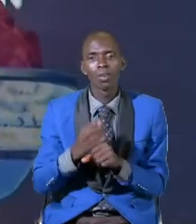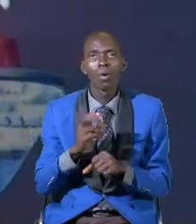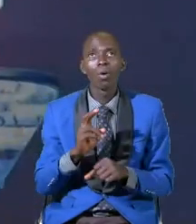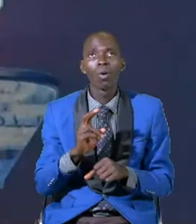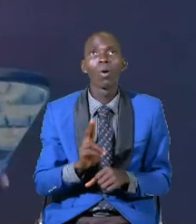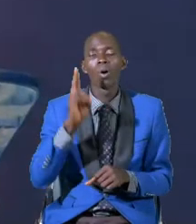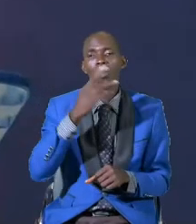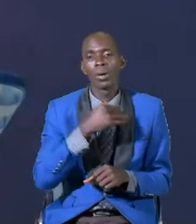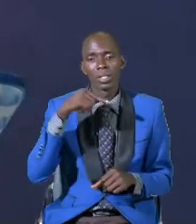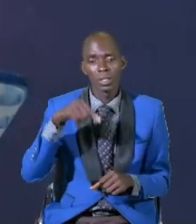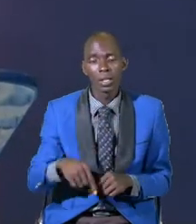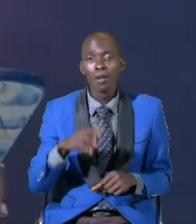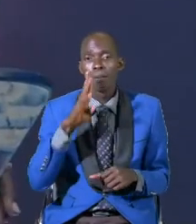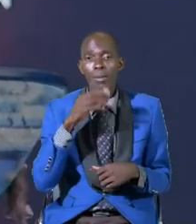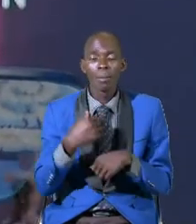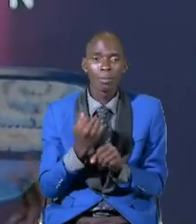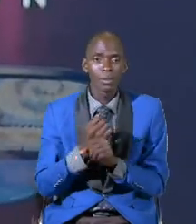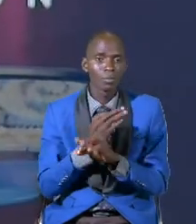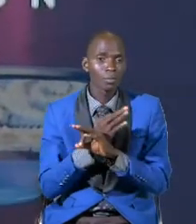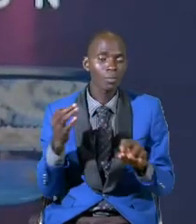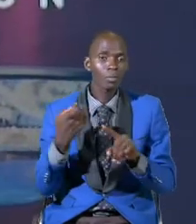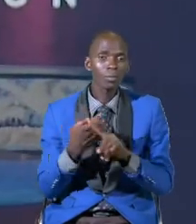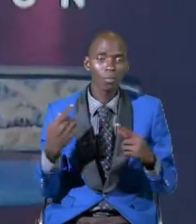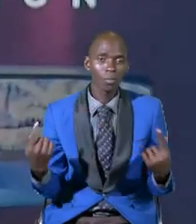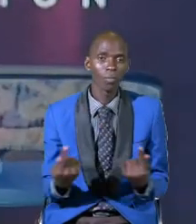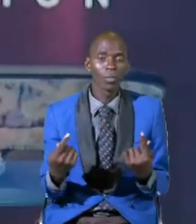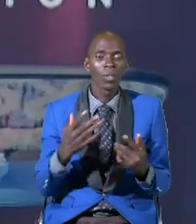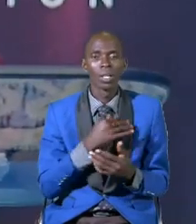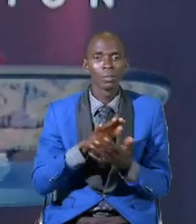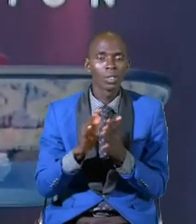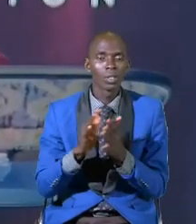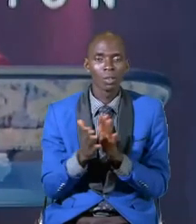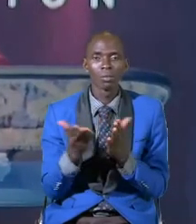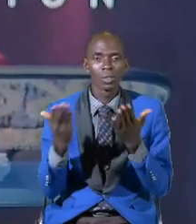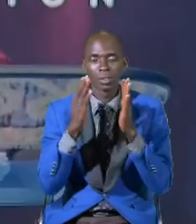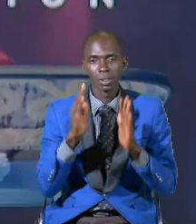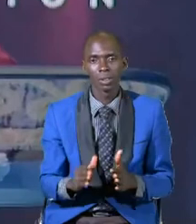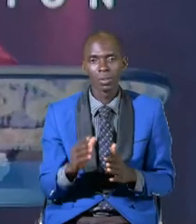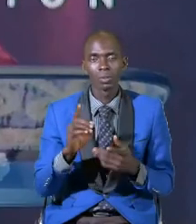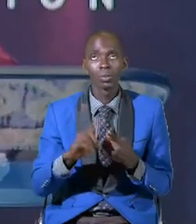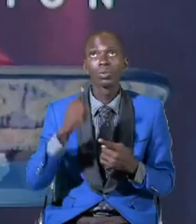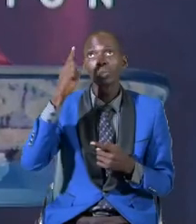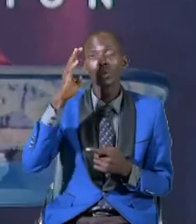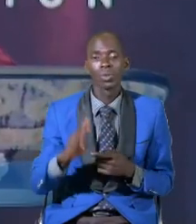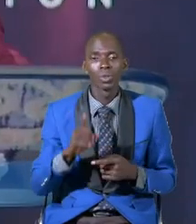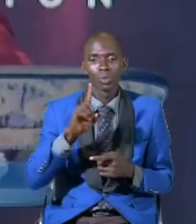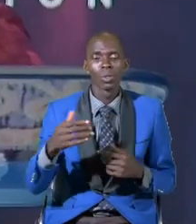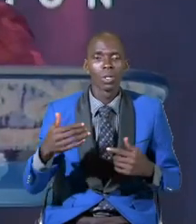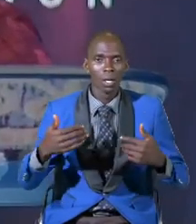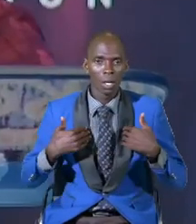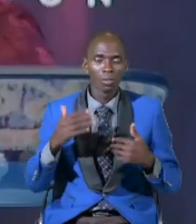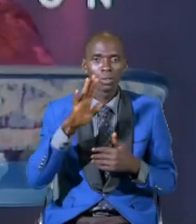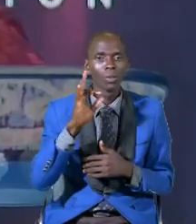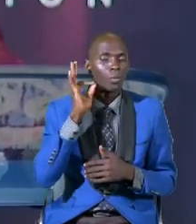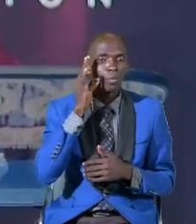be made free from sin and become the servants to God. Ye have your fruit unto